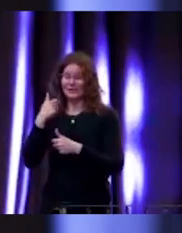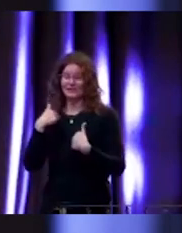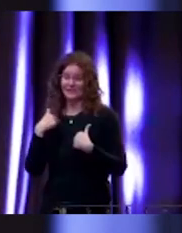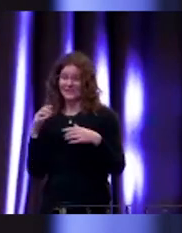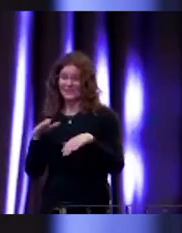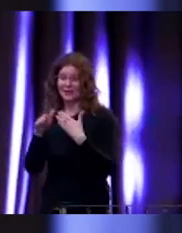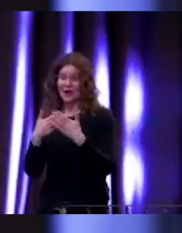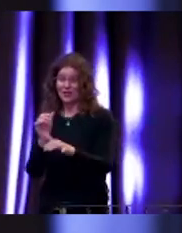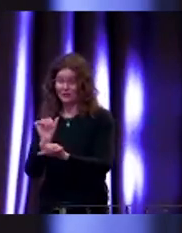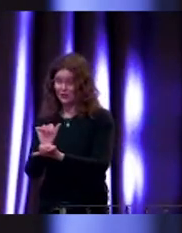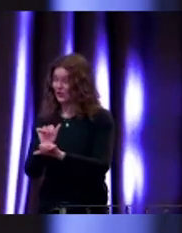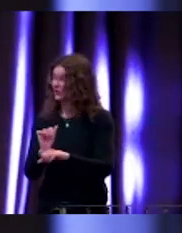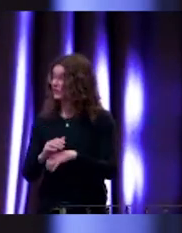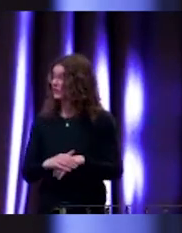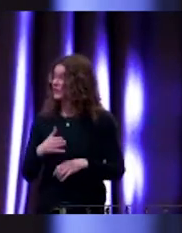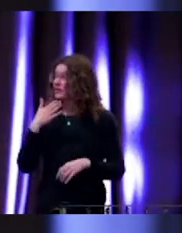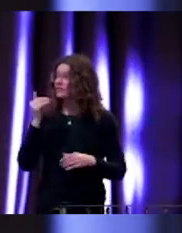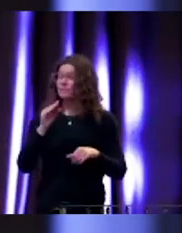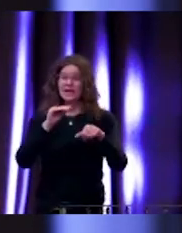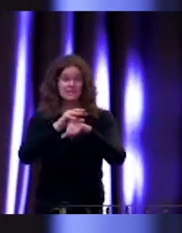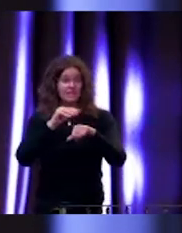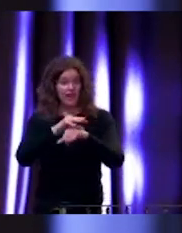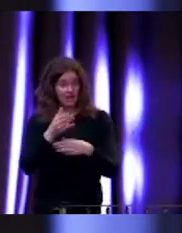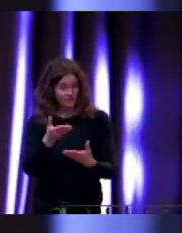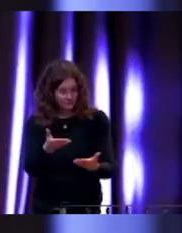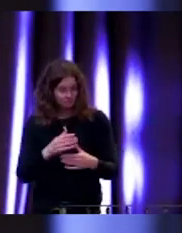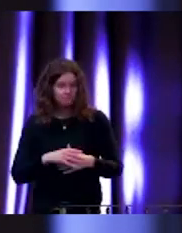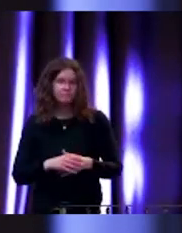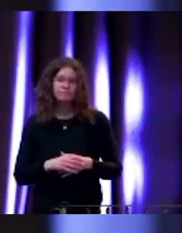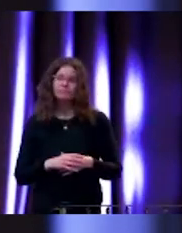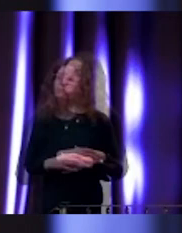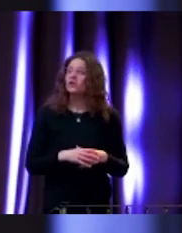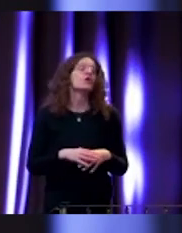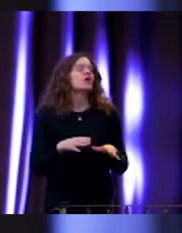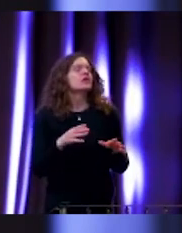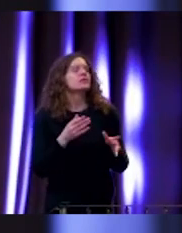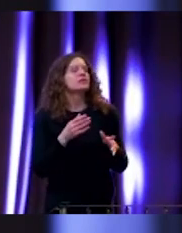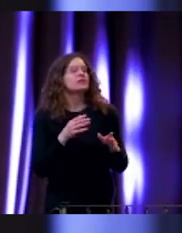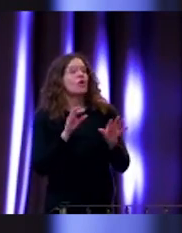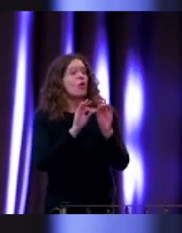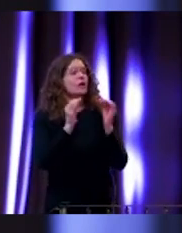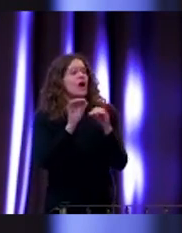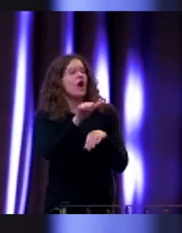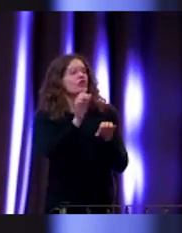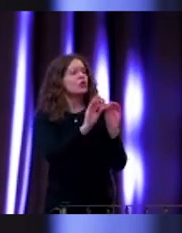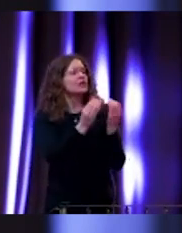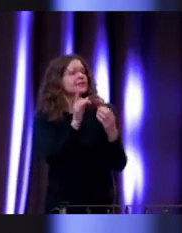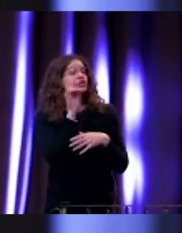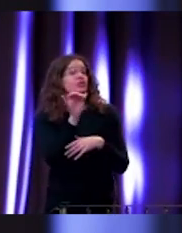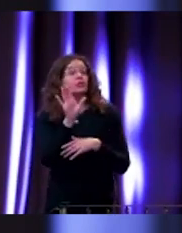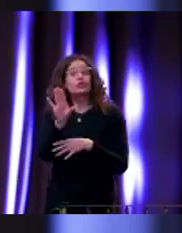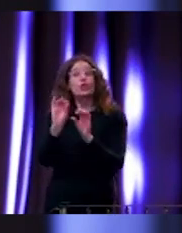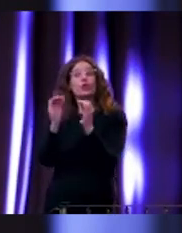all the fundraising. The best advice I can offer is make a list of what organizations are similar